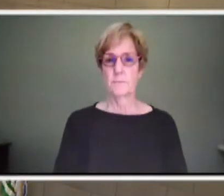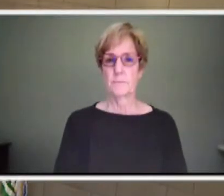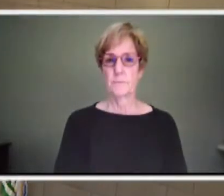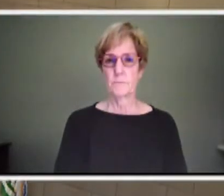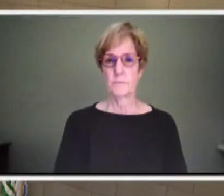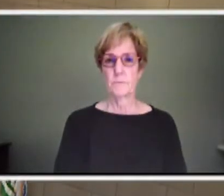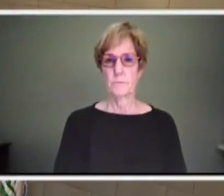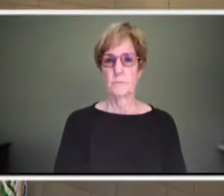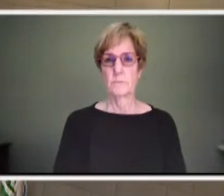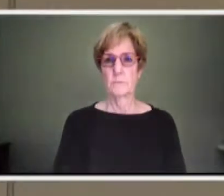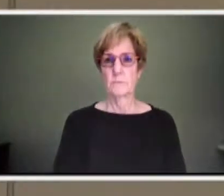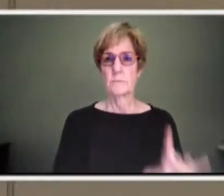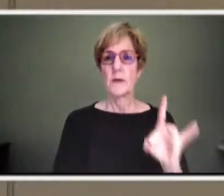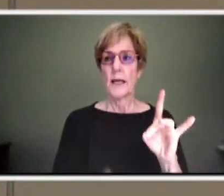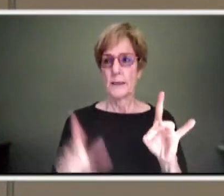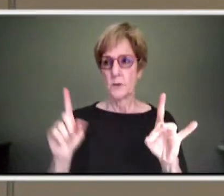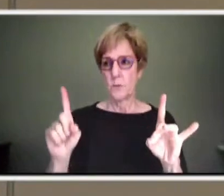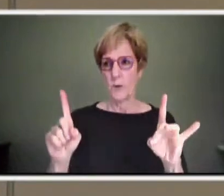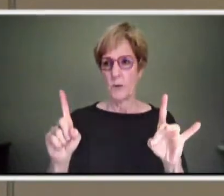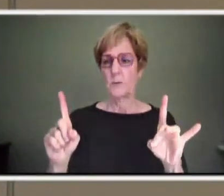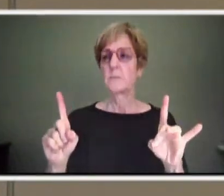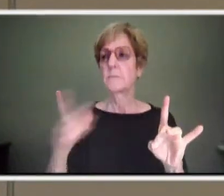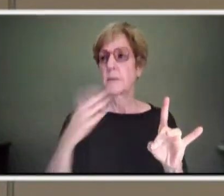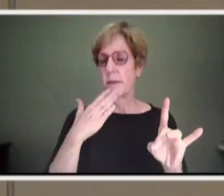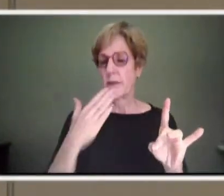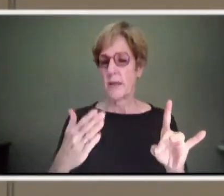8-1. Thank you.